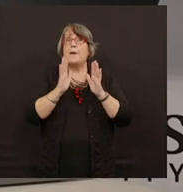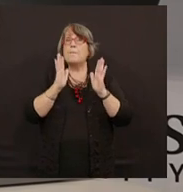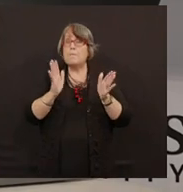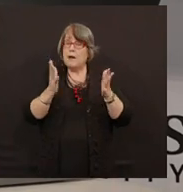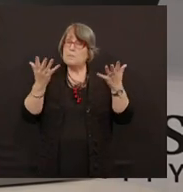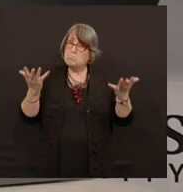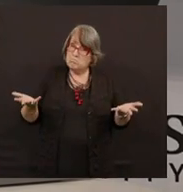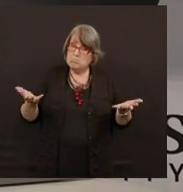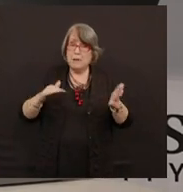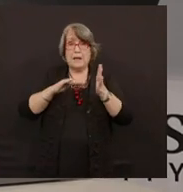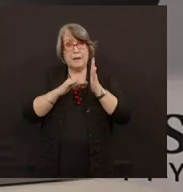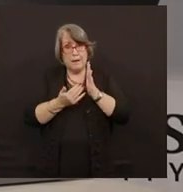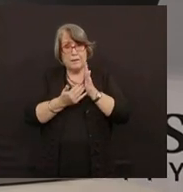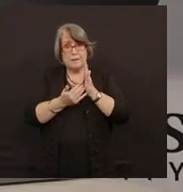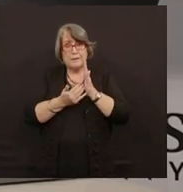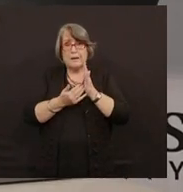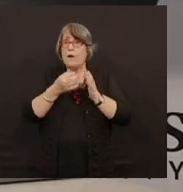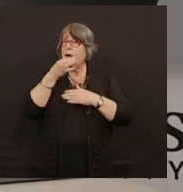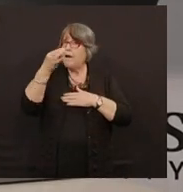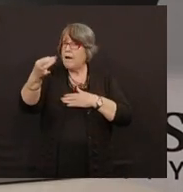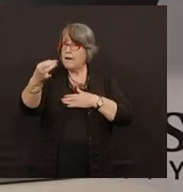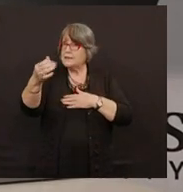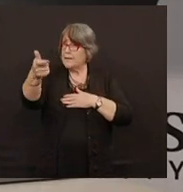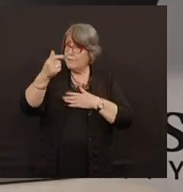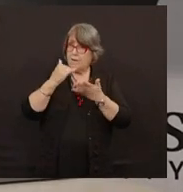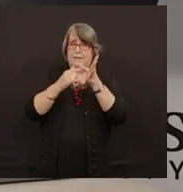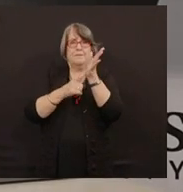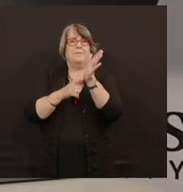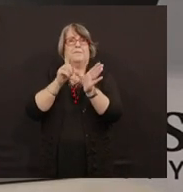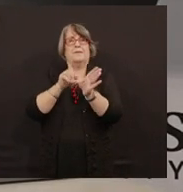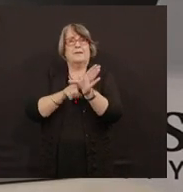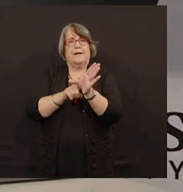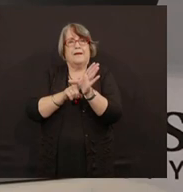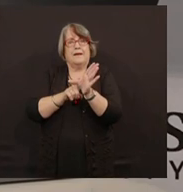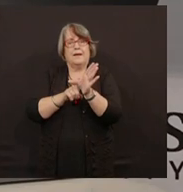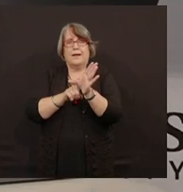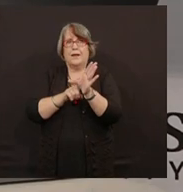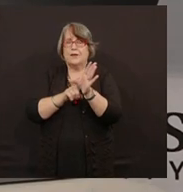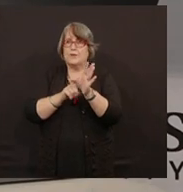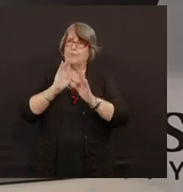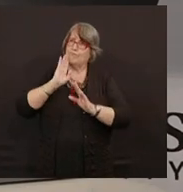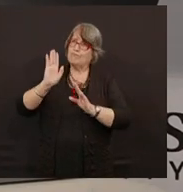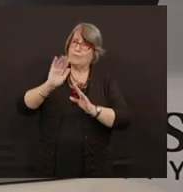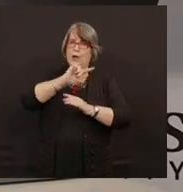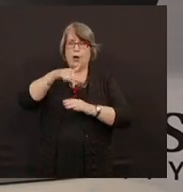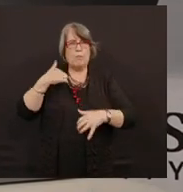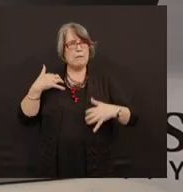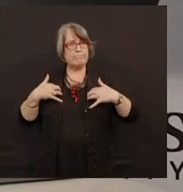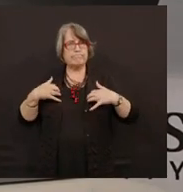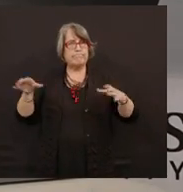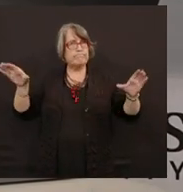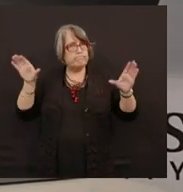without any more ado, I'm going to invite Sally to sort of get us into the zone of what